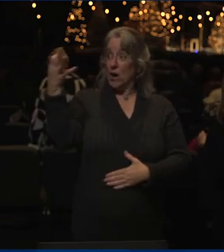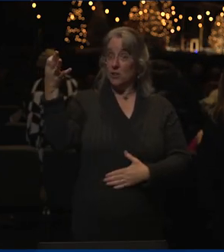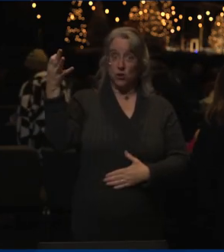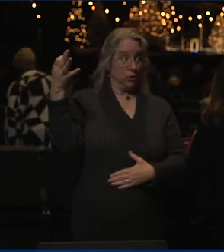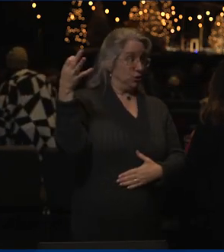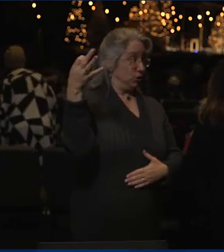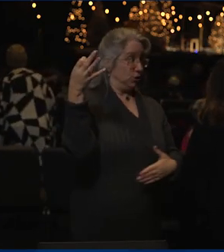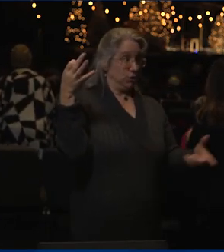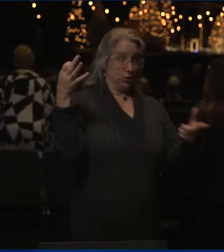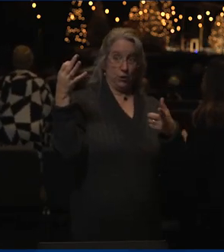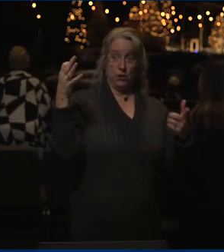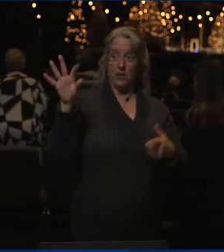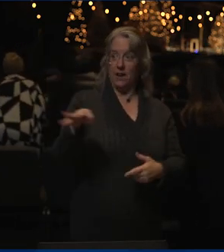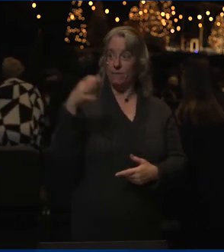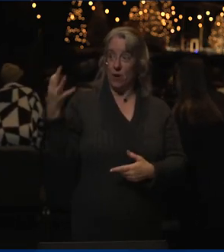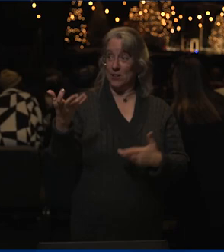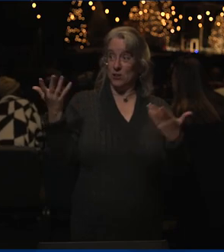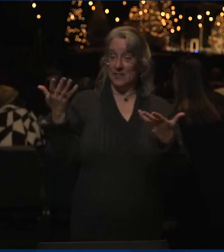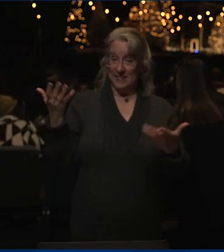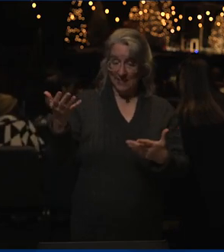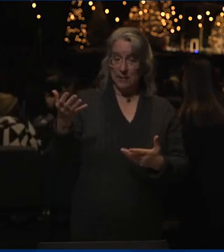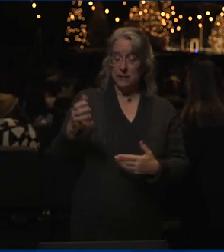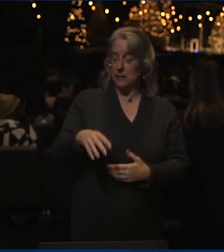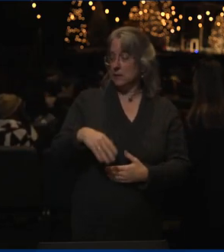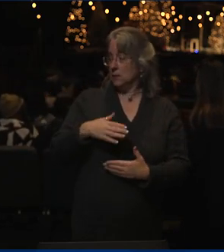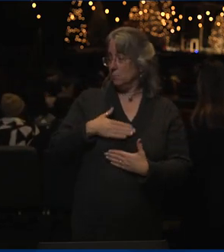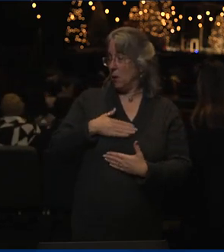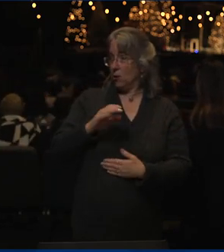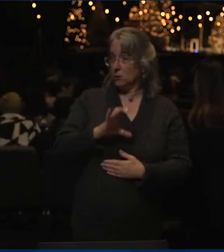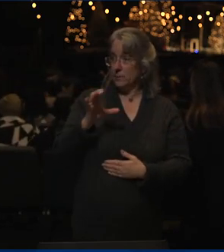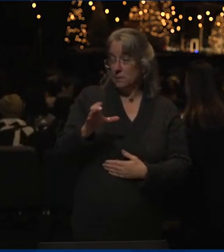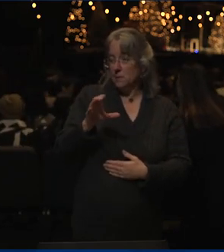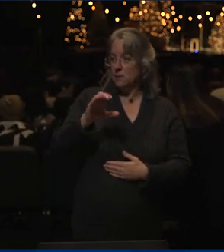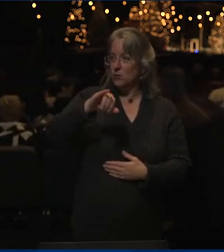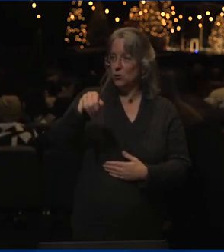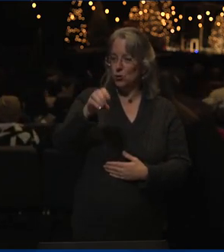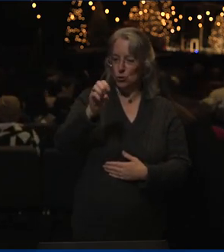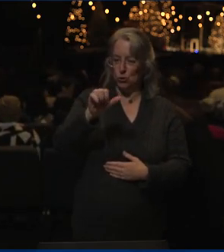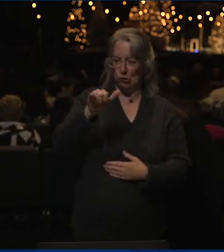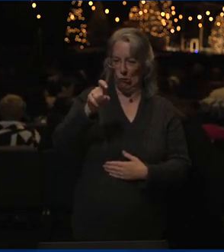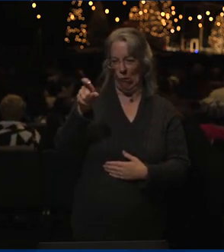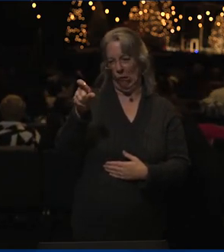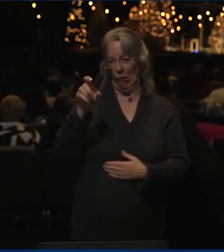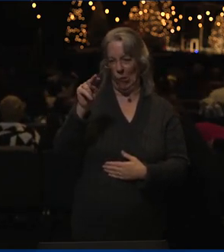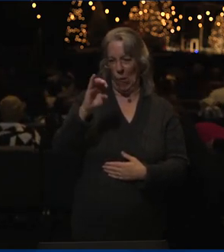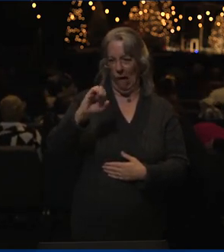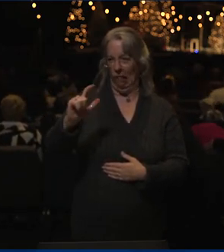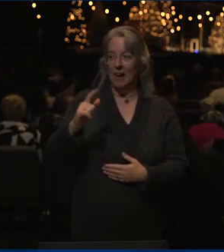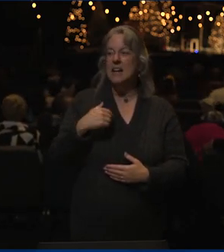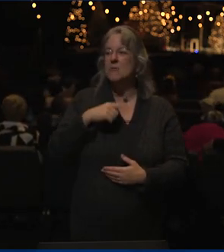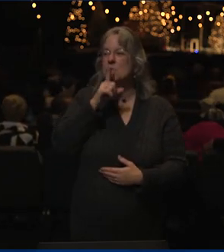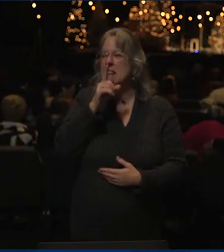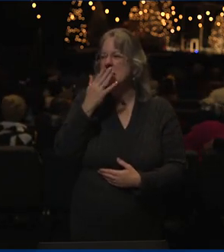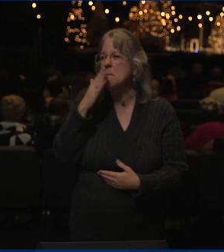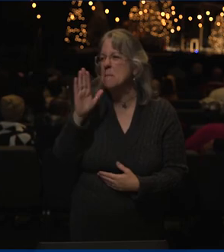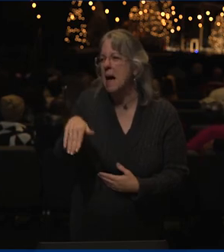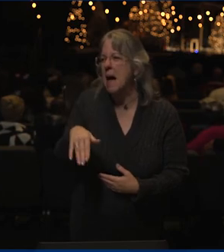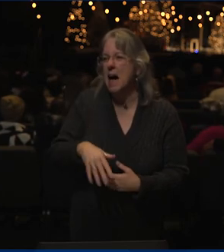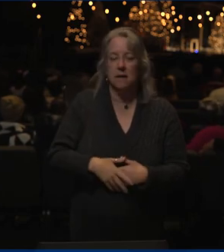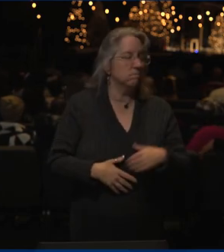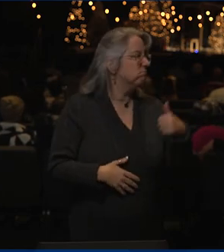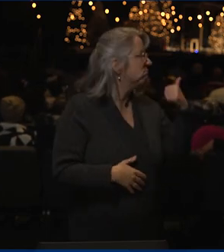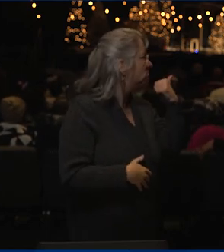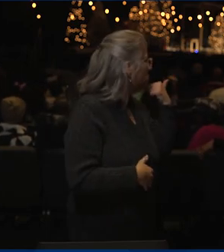French? In French, we would say, Joyeux Noël. I did that really bad. I'm a really bad French speaker.